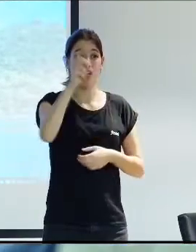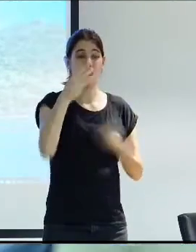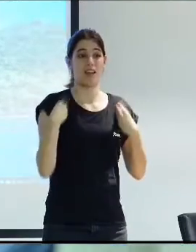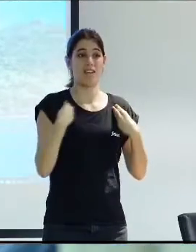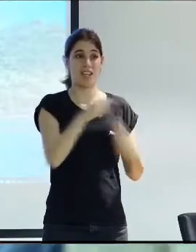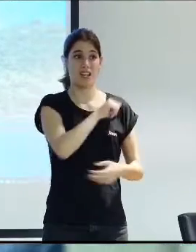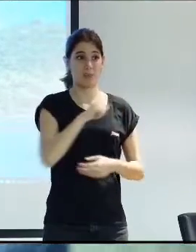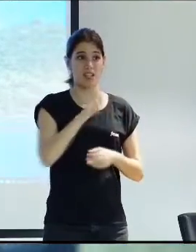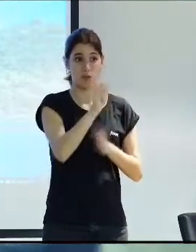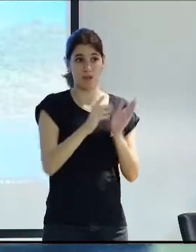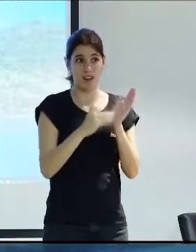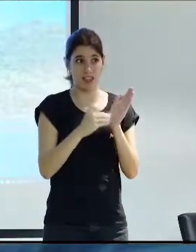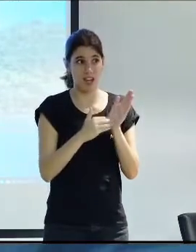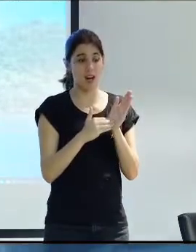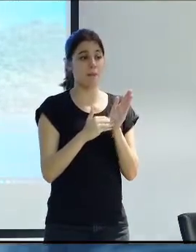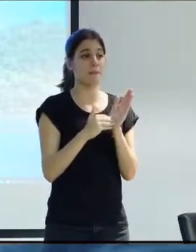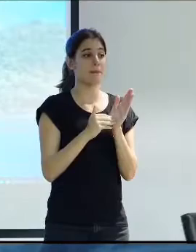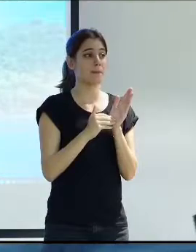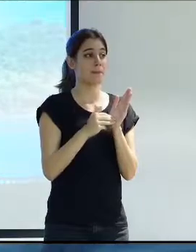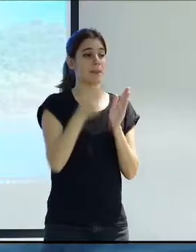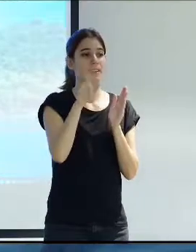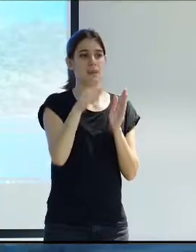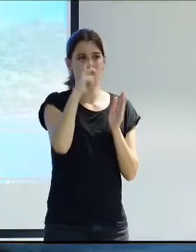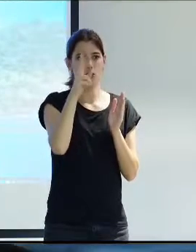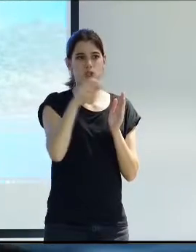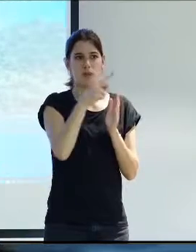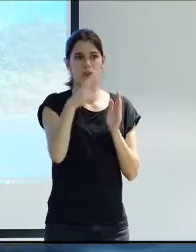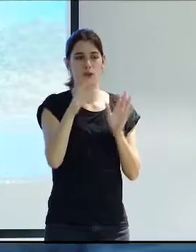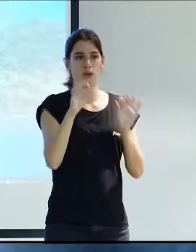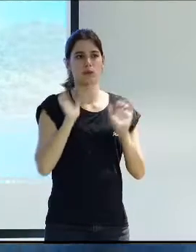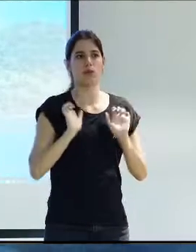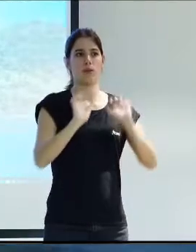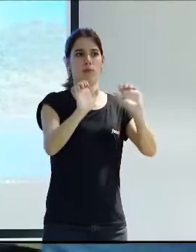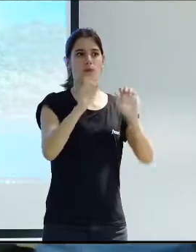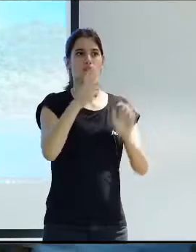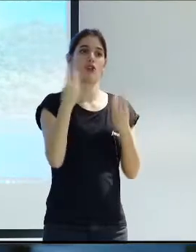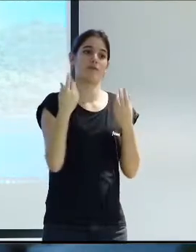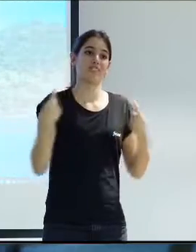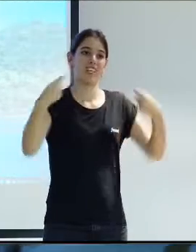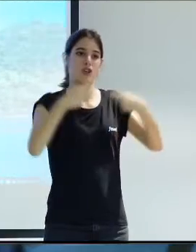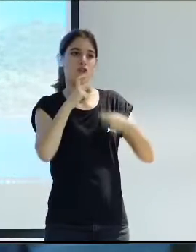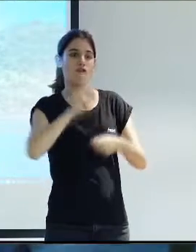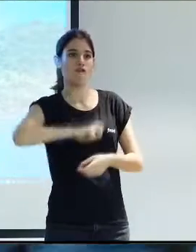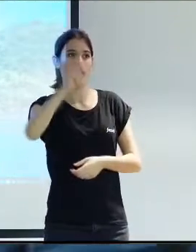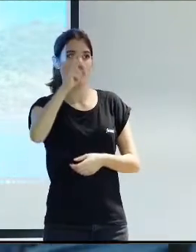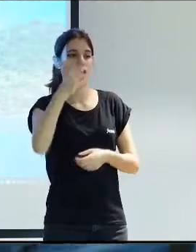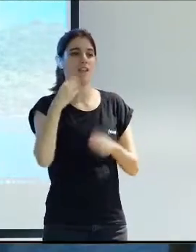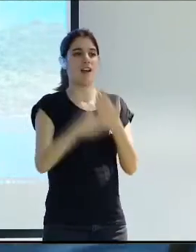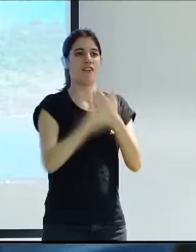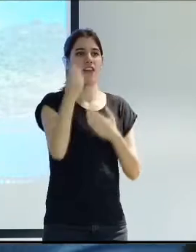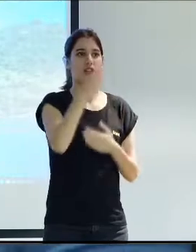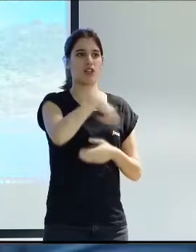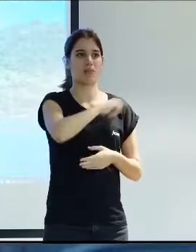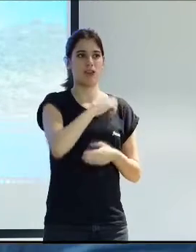forum, and he works hard here in the Valencian community. In 2012, he was a co-founder of